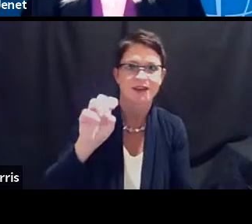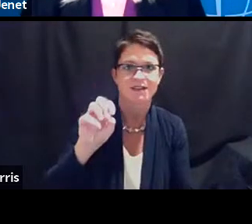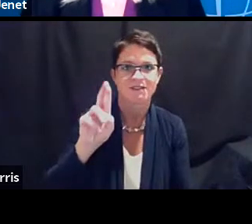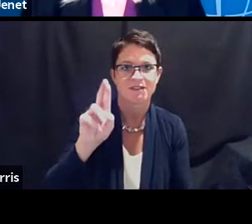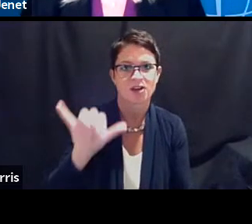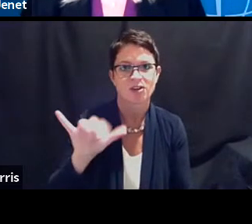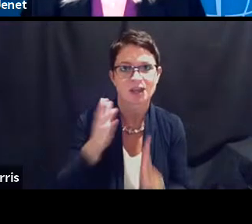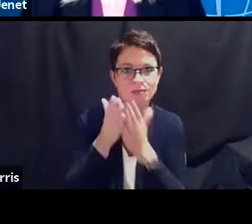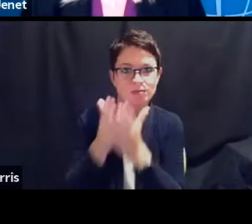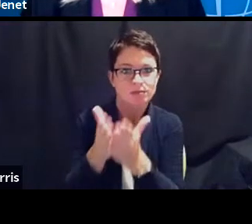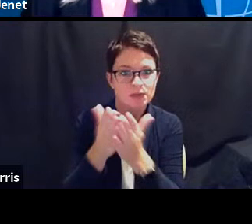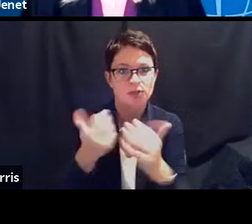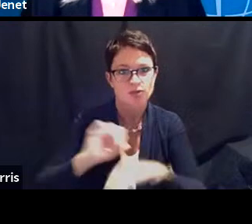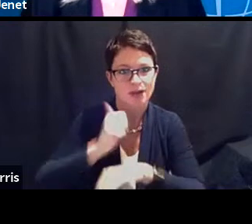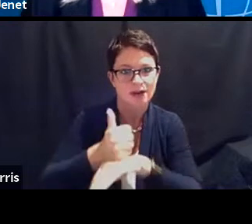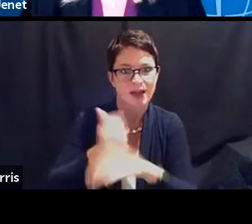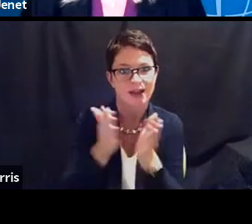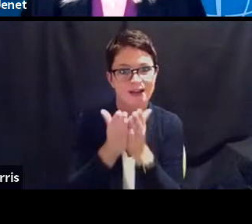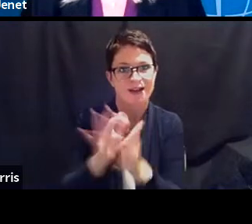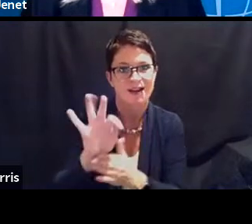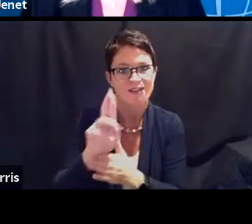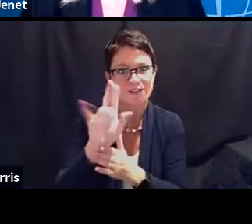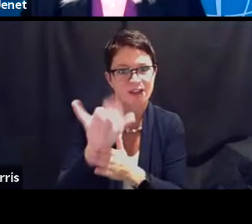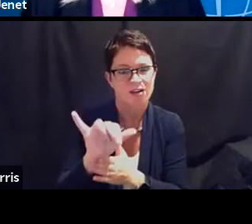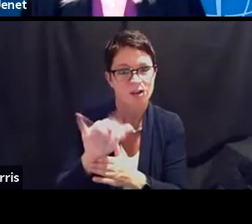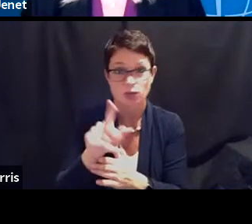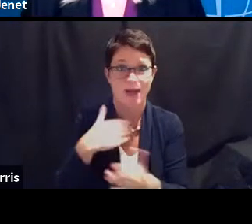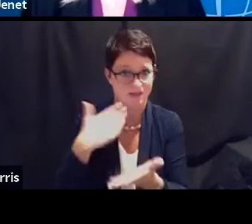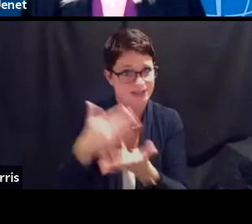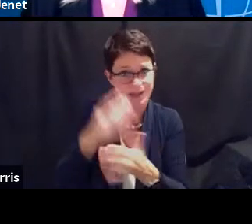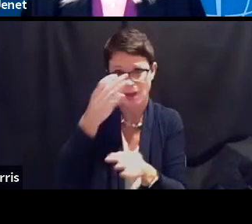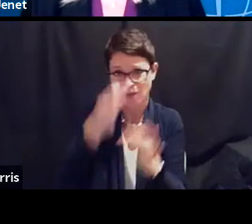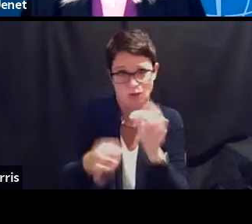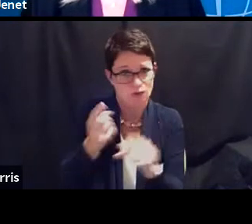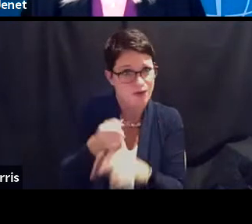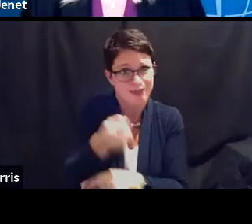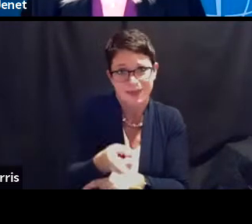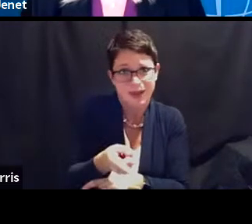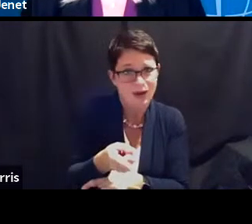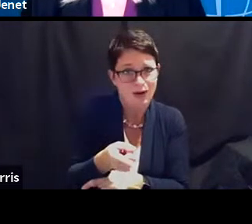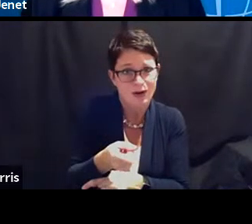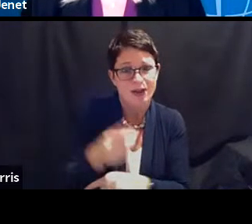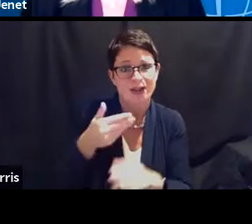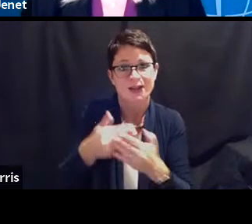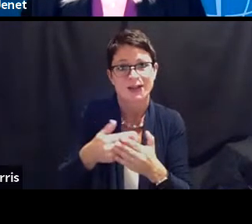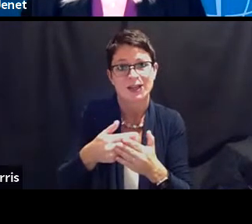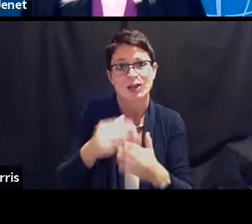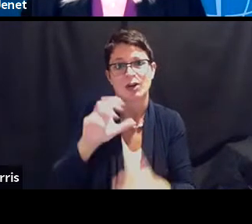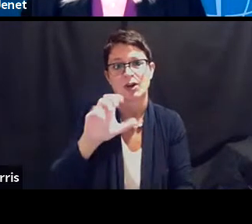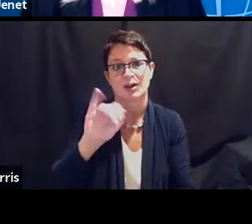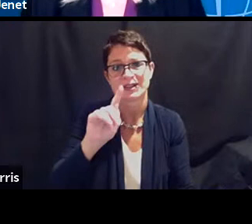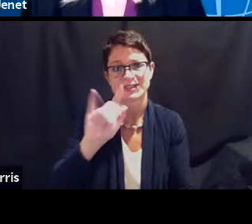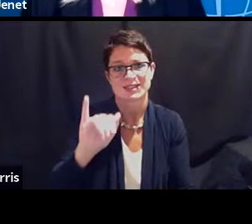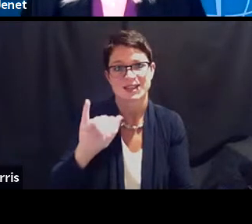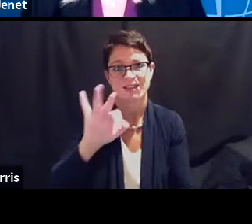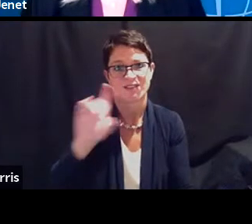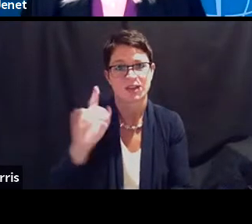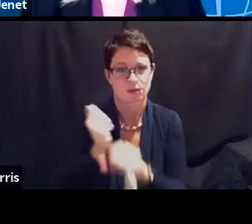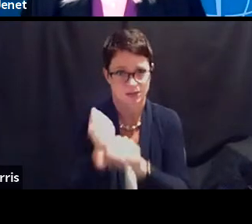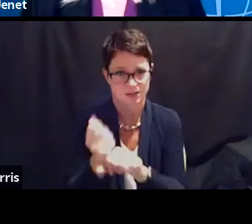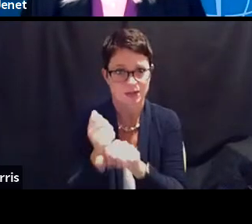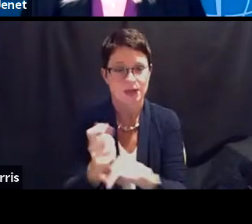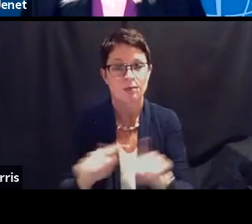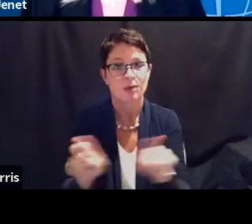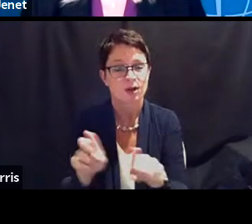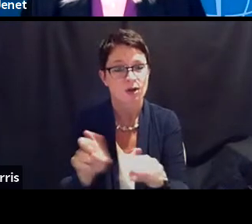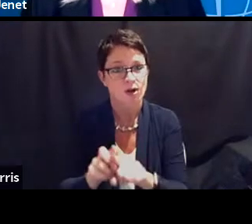put a ferry in our area. I know you got to stop right there in by City Field, but if we can also do the ferry